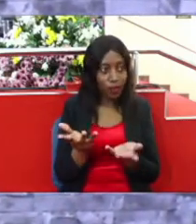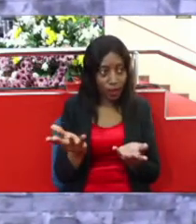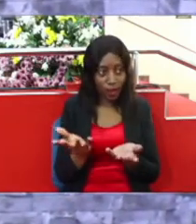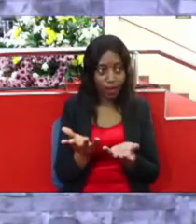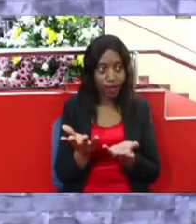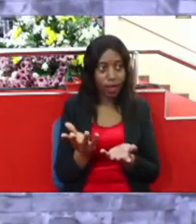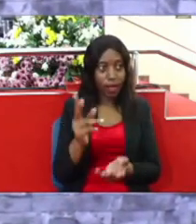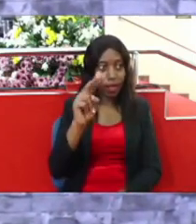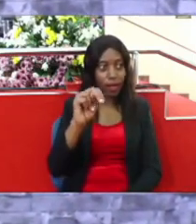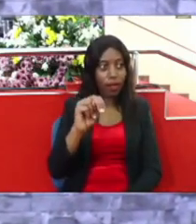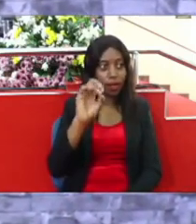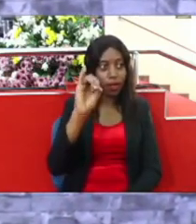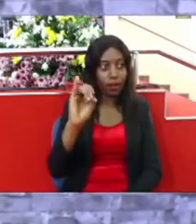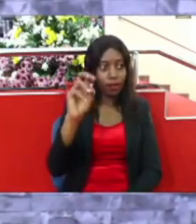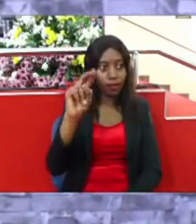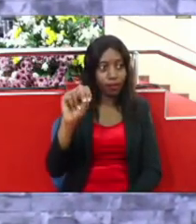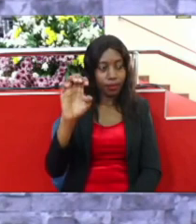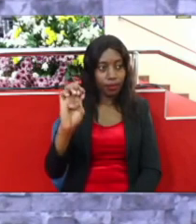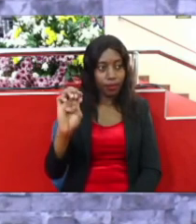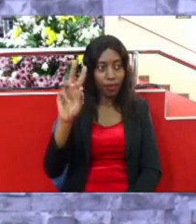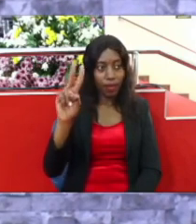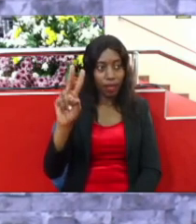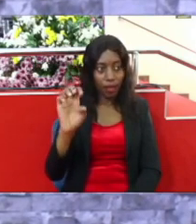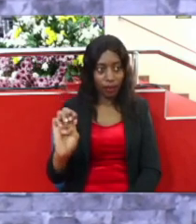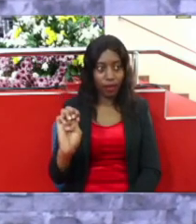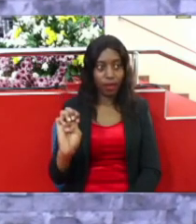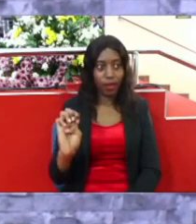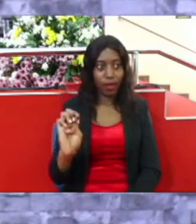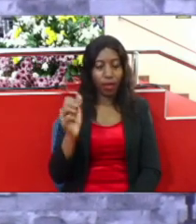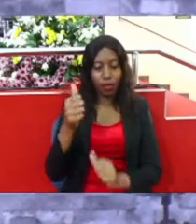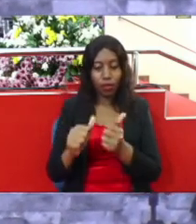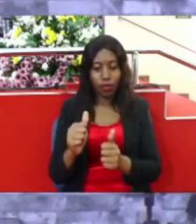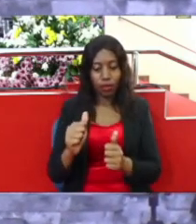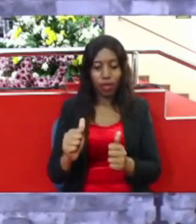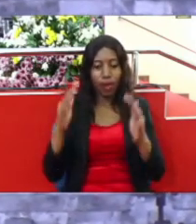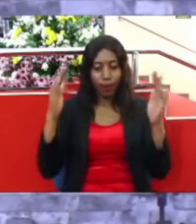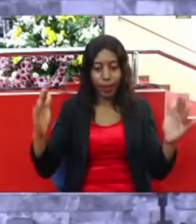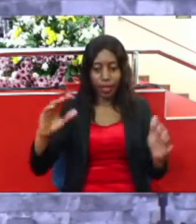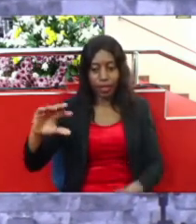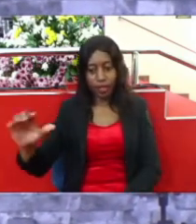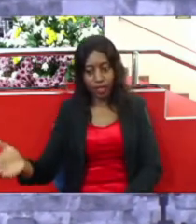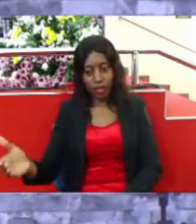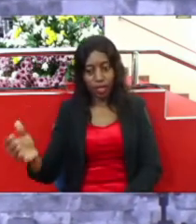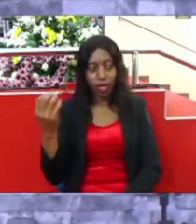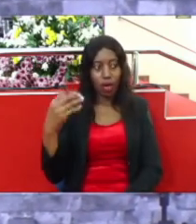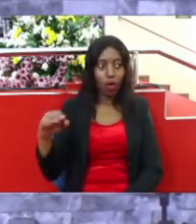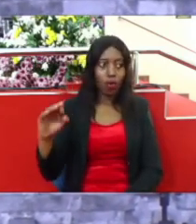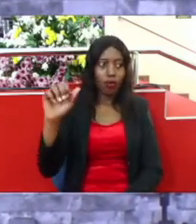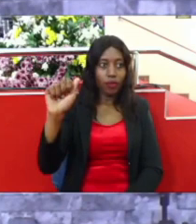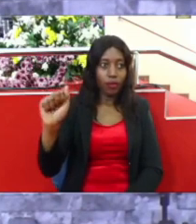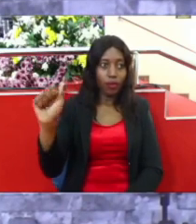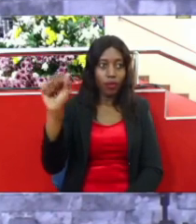Anamtuma Nineveh. We were told last week that Nineveh was the capital city of Assyria. Tuliambiwa juma lililopita kwamba Nineveh ilikuwa mji mkuu wa